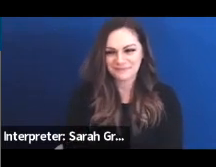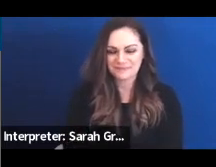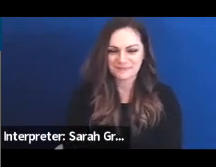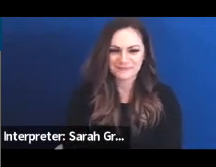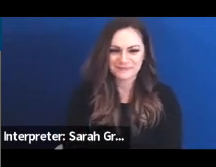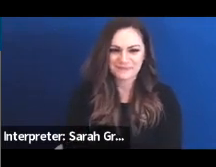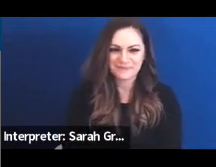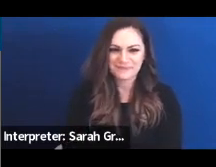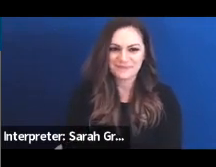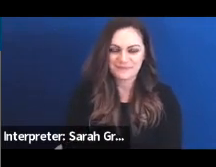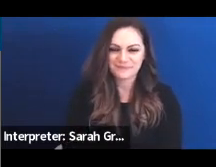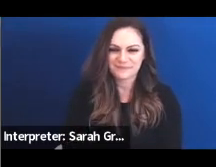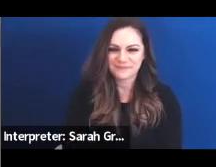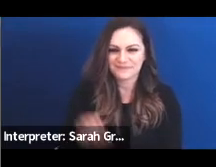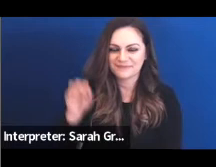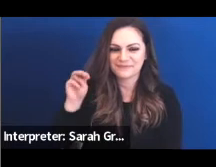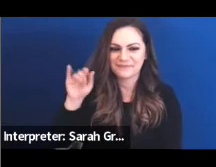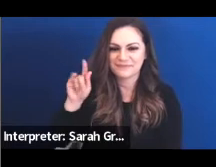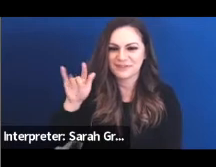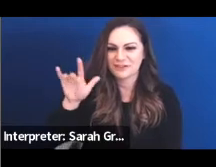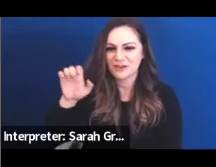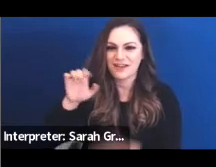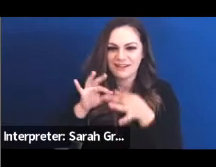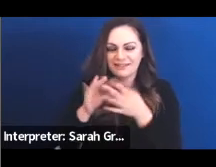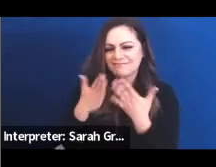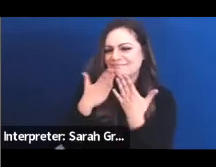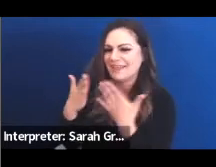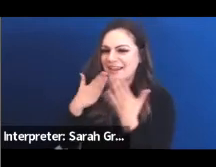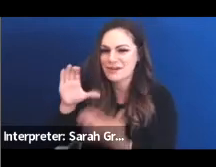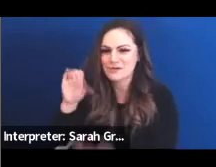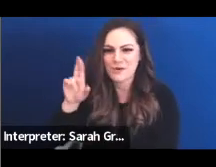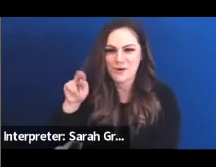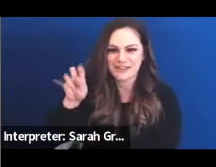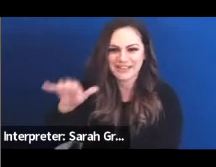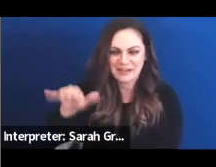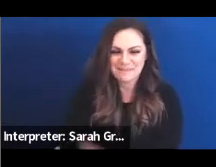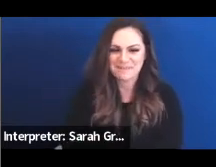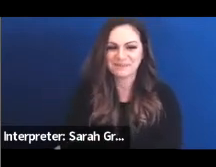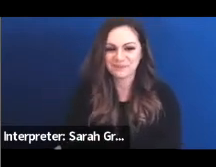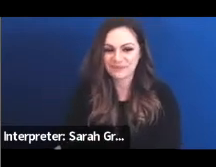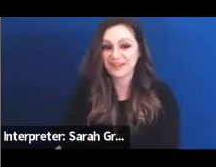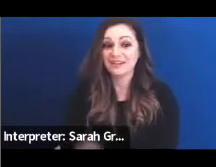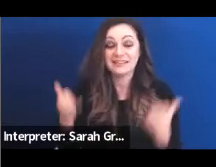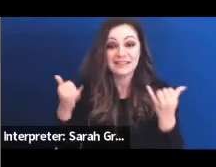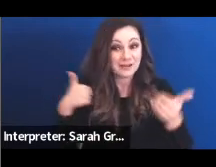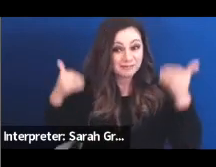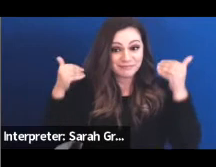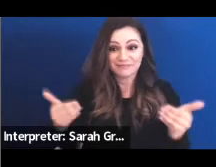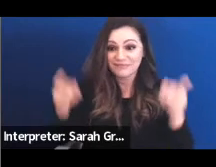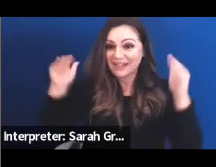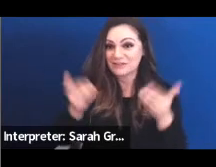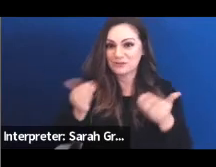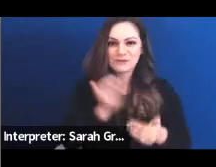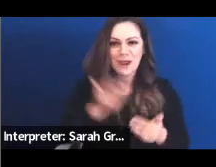Thank you so much, Courtney. So without further ado, I'll introduce our speaker for